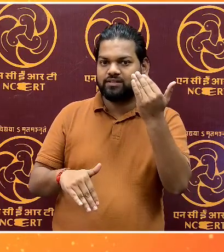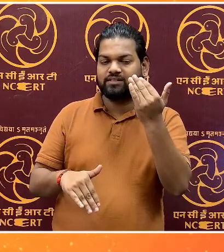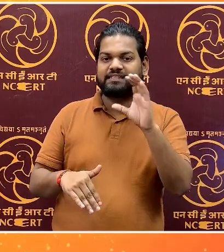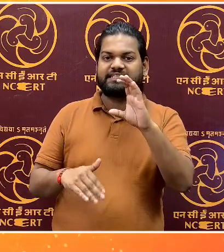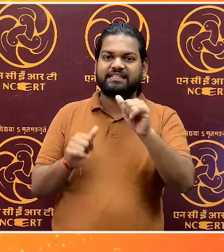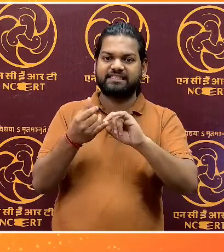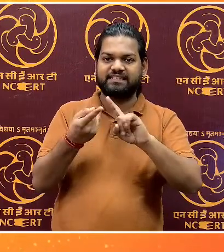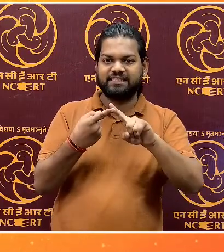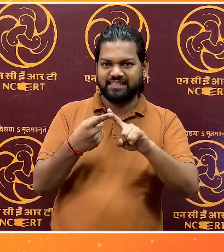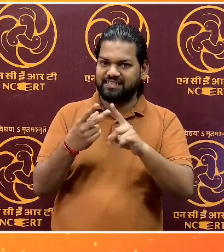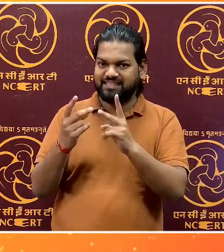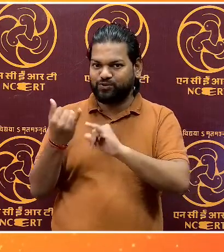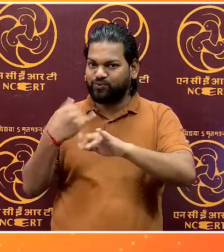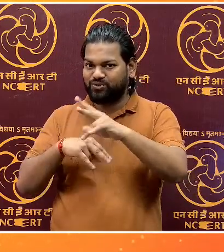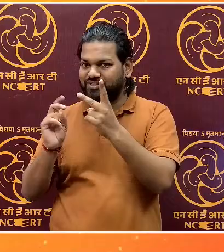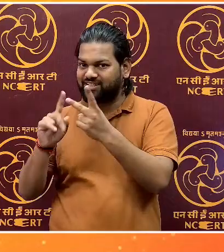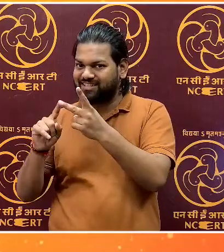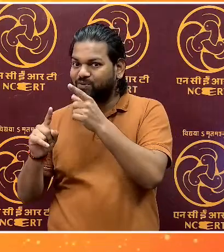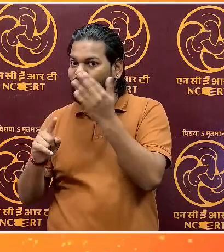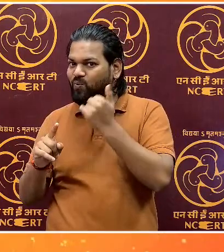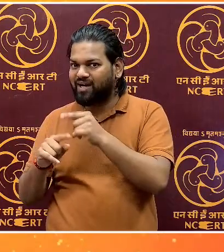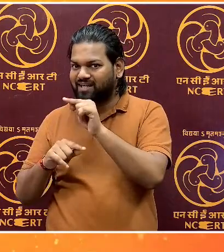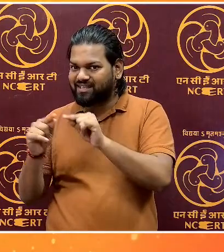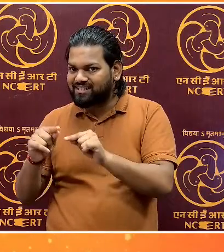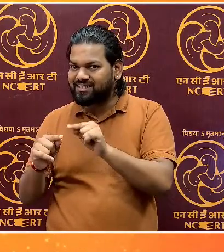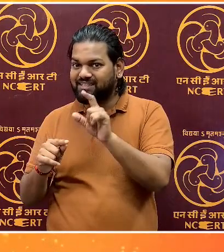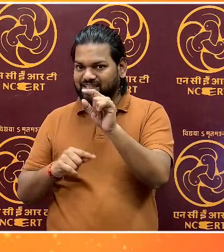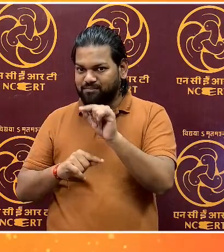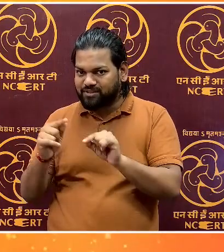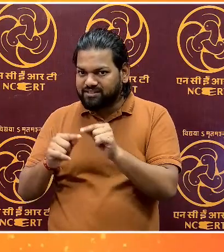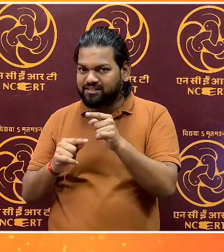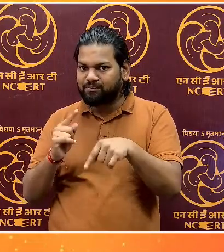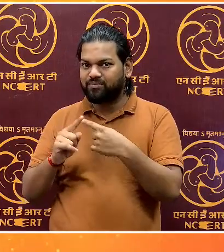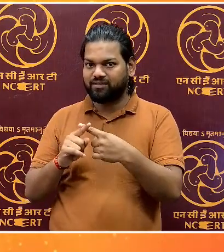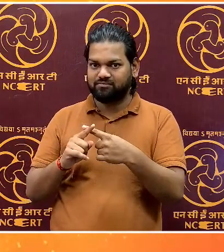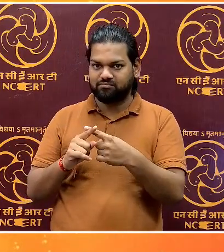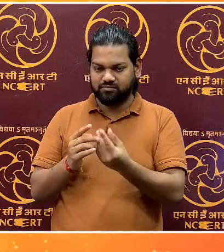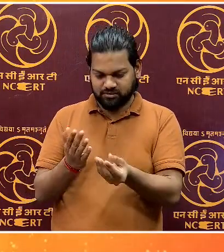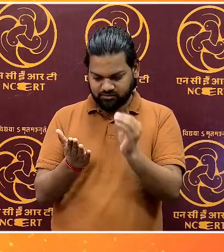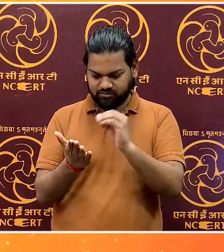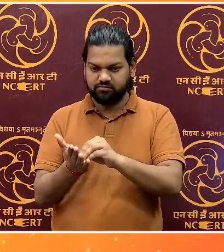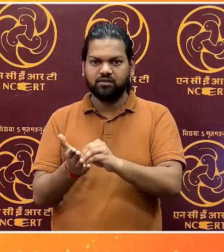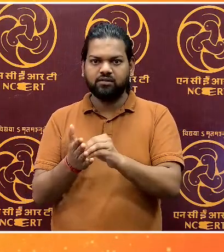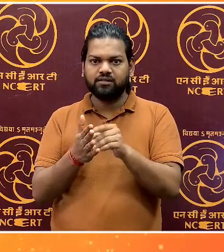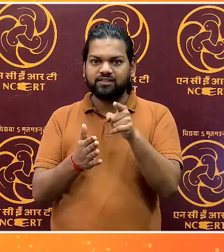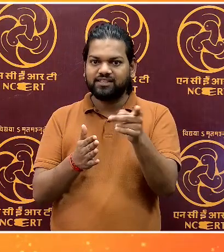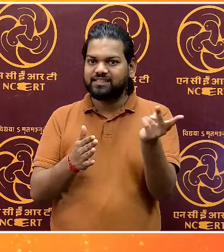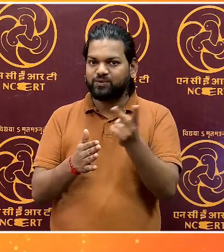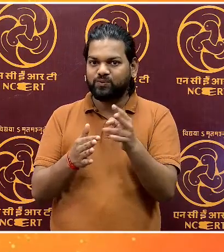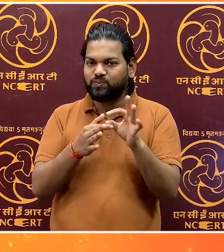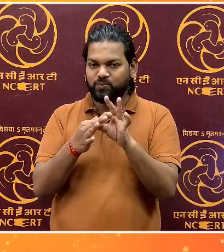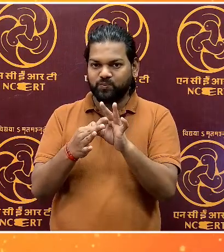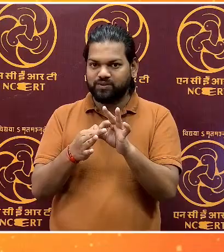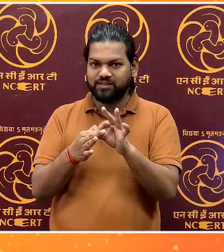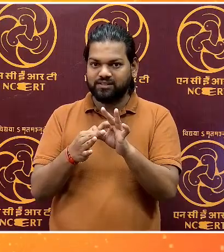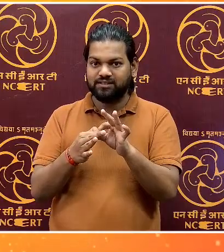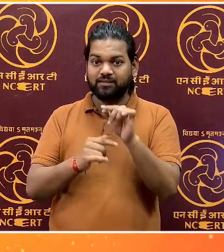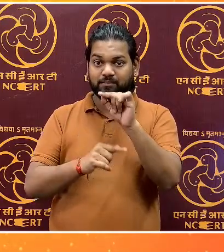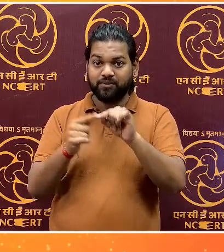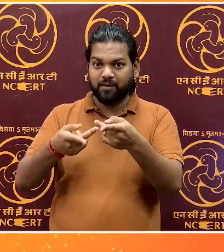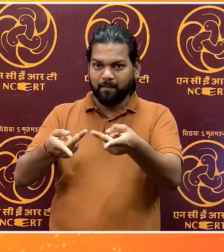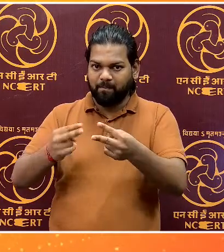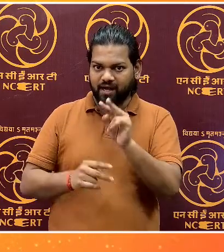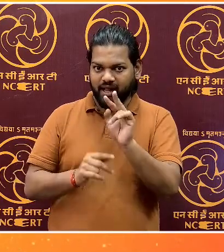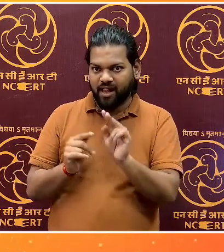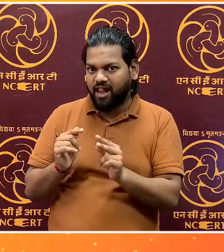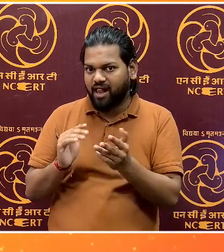because I am getting a higher interest, that is 10%. So by putting it into the relation, it is higher the interest rate,